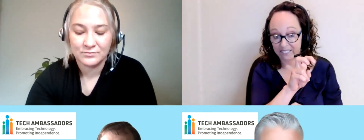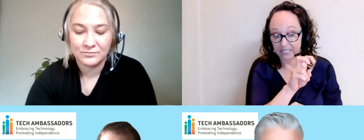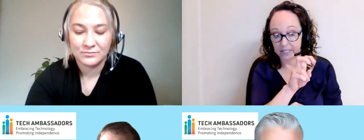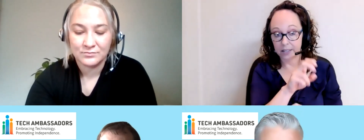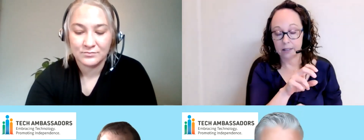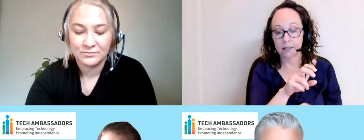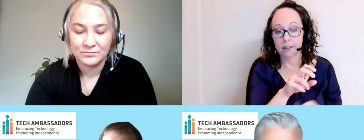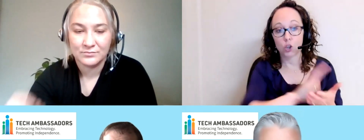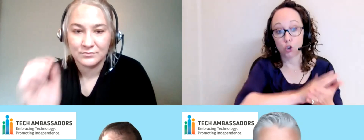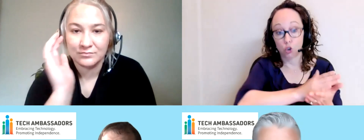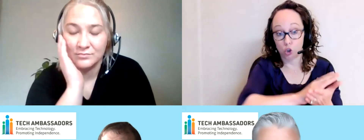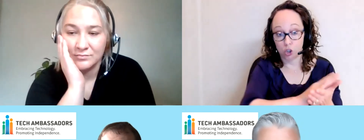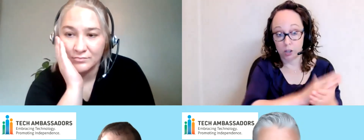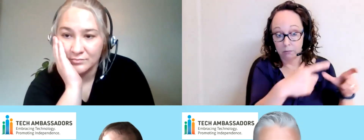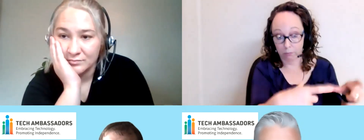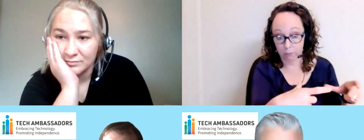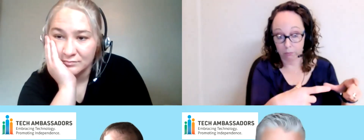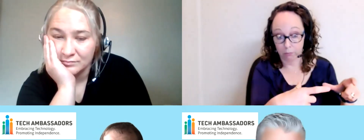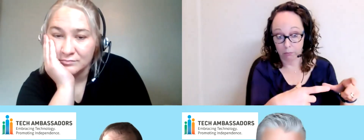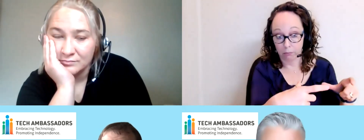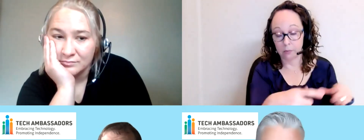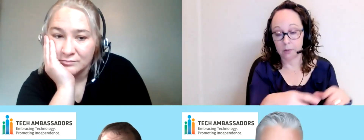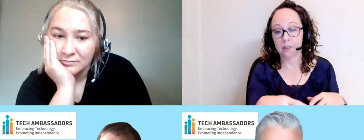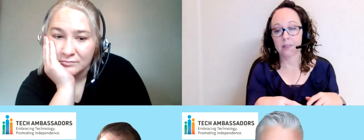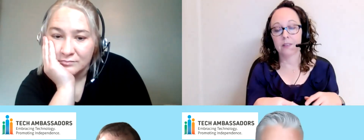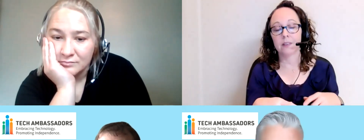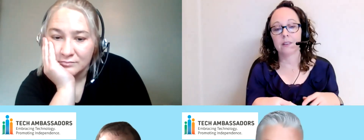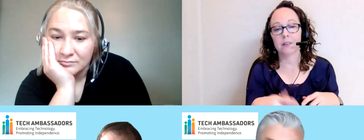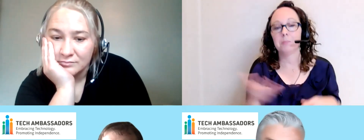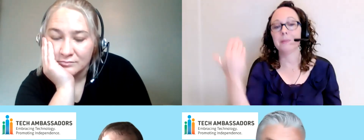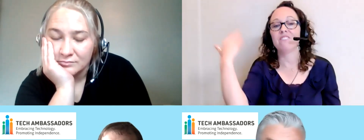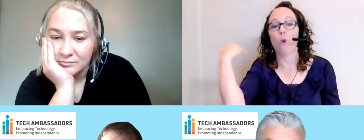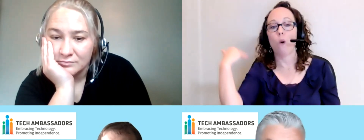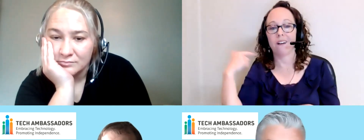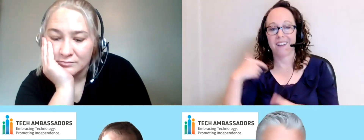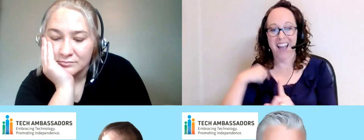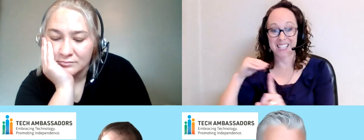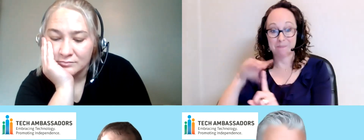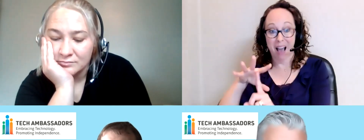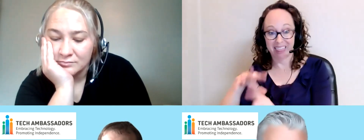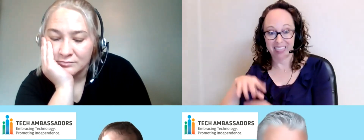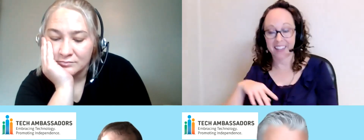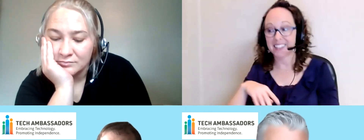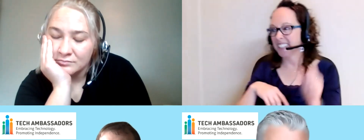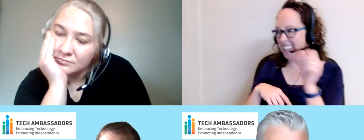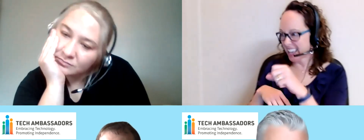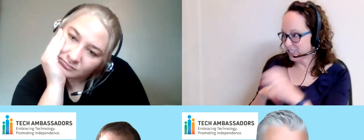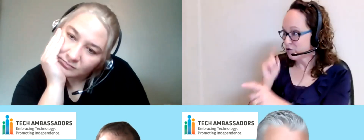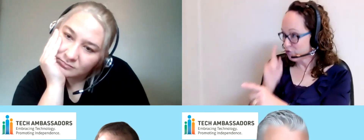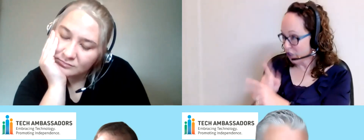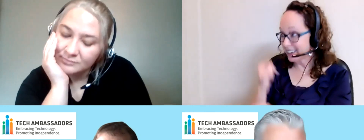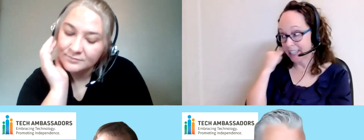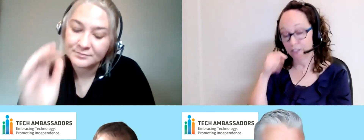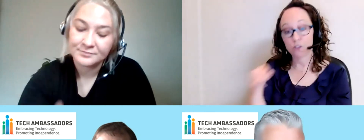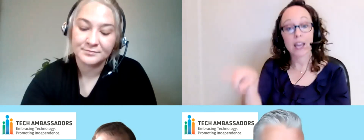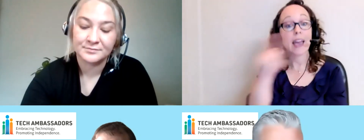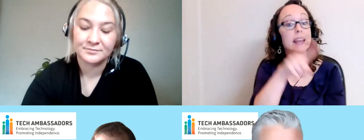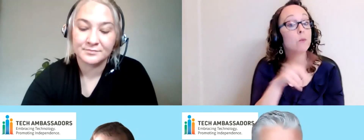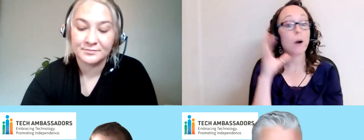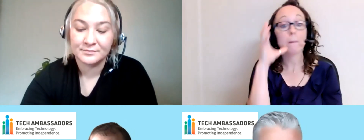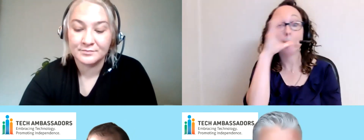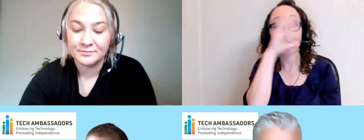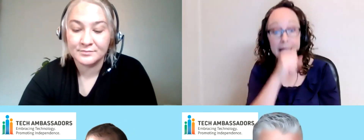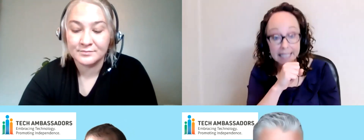done a tech spotlight in the first event. Right. Well, so if anyone missed that, you can always go to our YouTube channel and check out